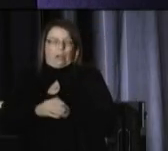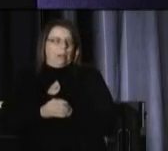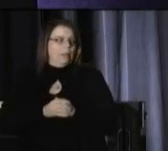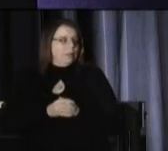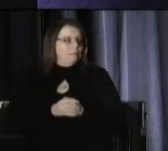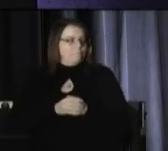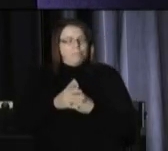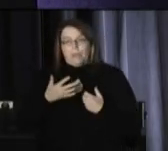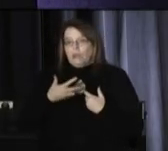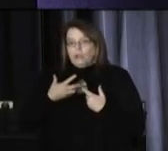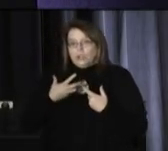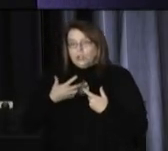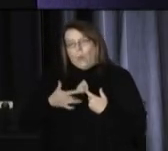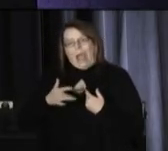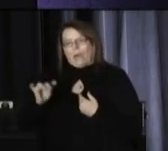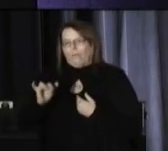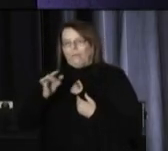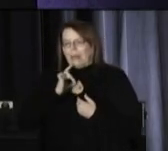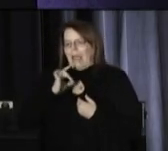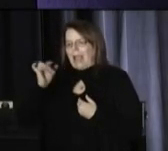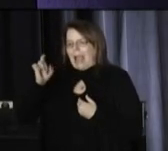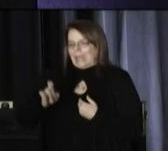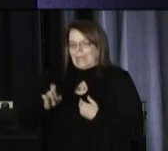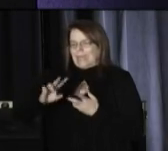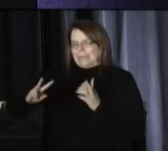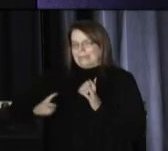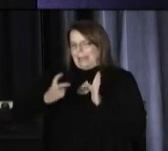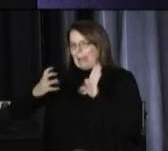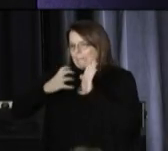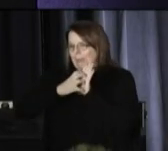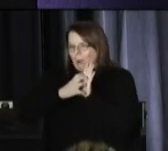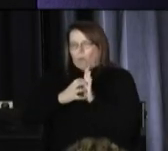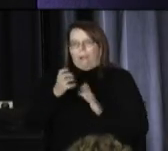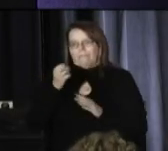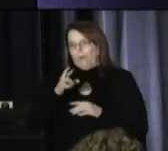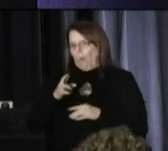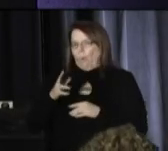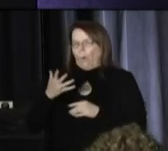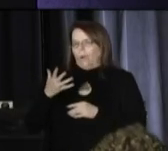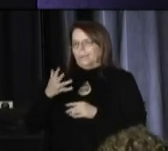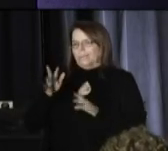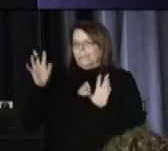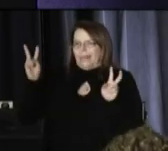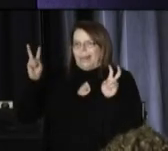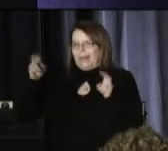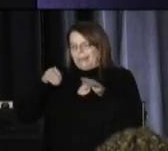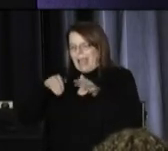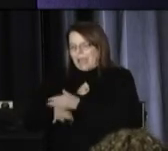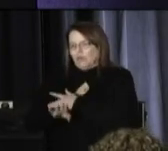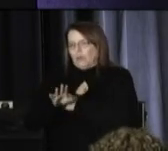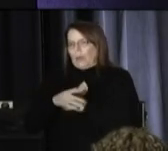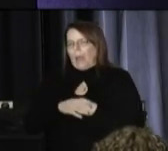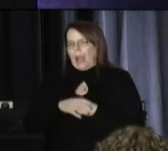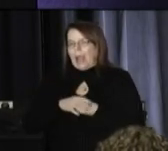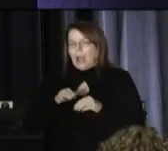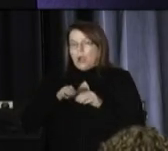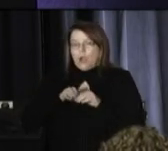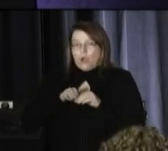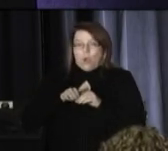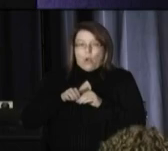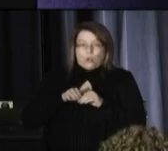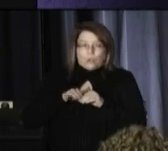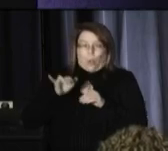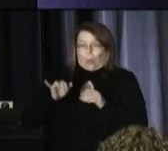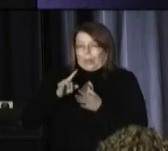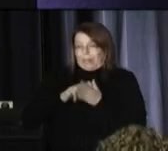I don't find that I need that second paragraph or whatever the entryway. Right, so on the level of craft, that's when I'm